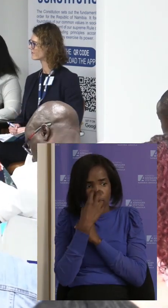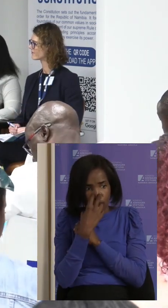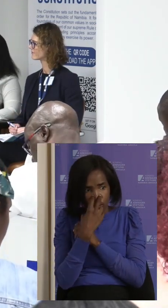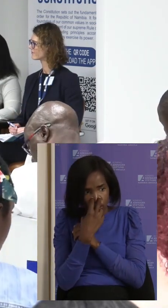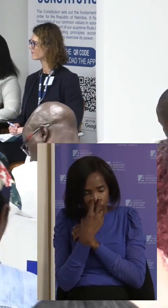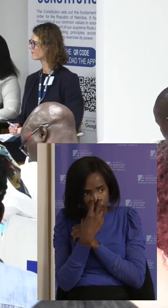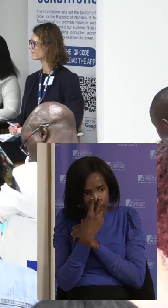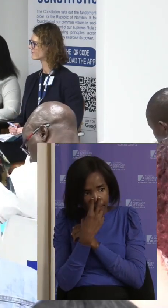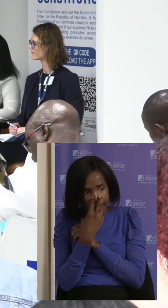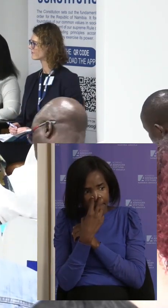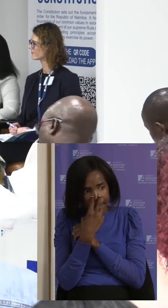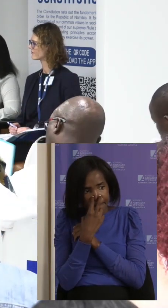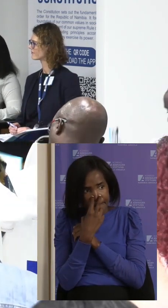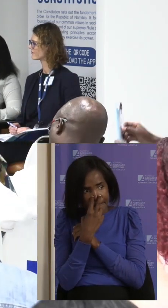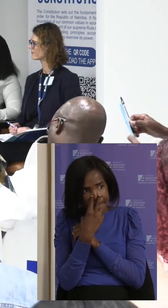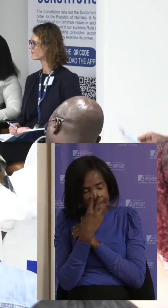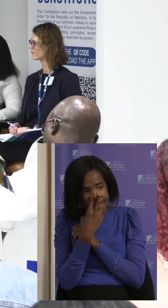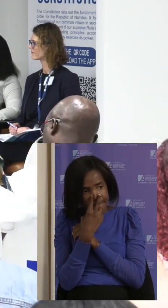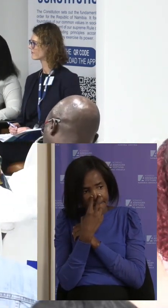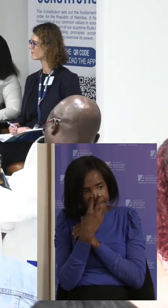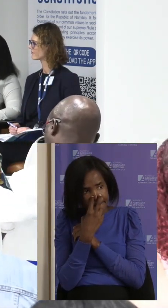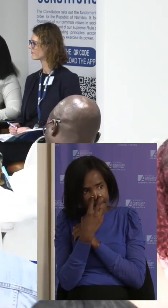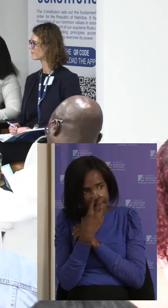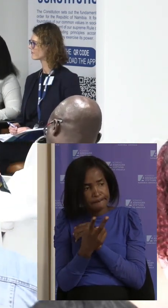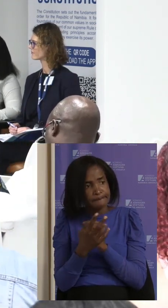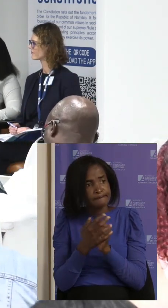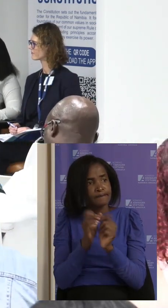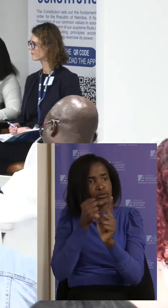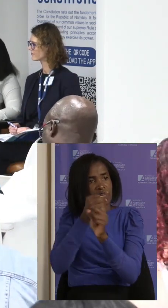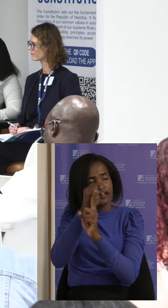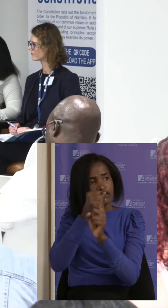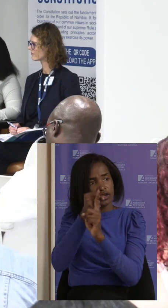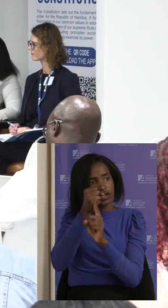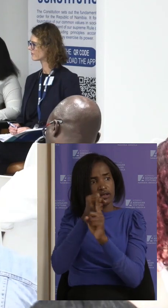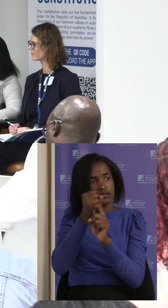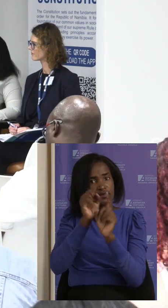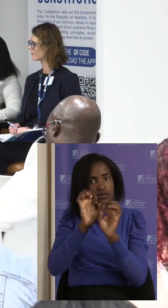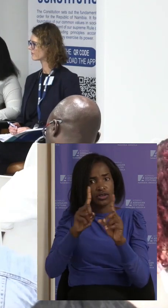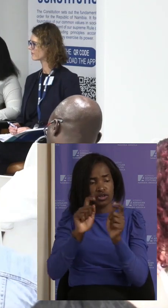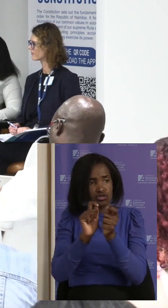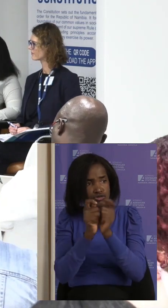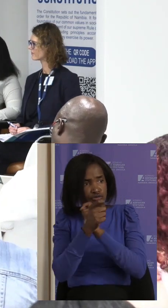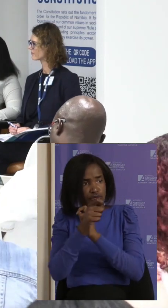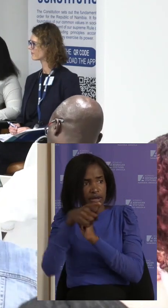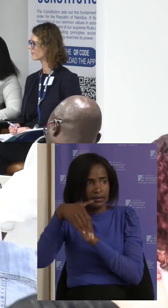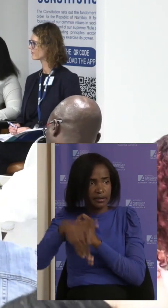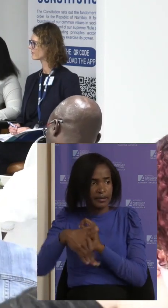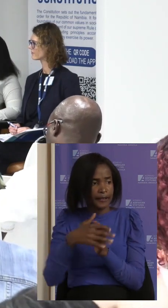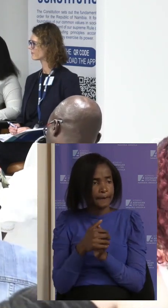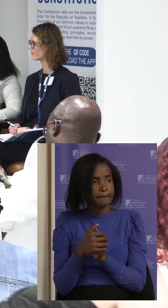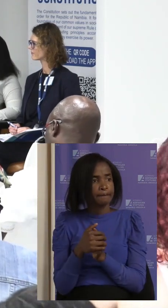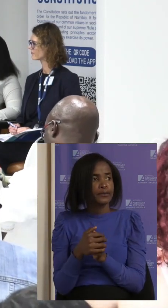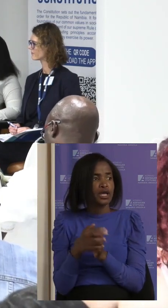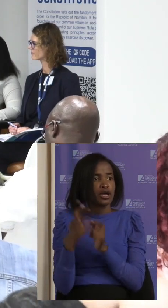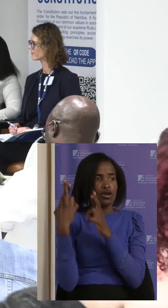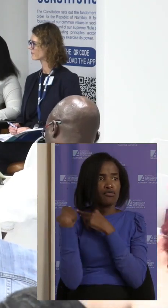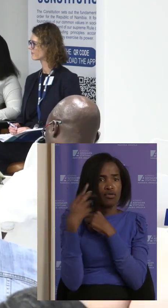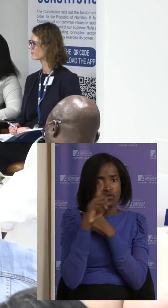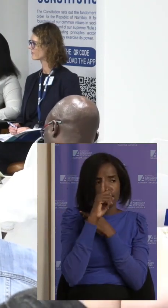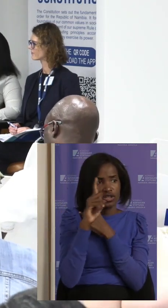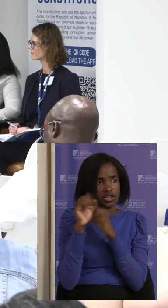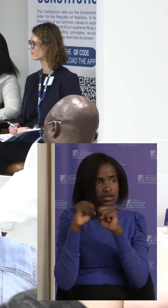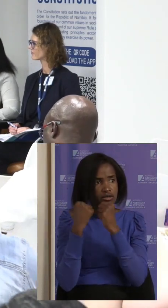on the program, which is advocating for education reforms in Namibia, the role of the teachers'